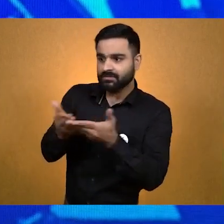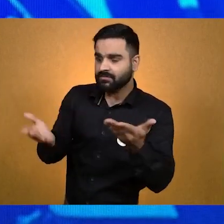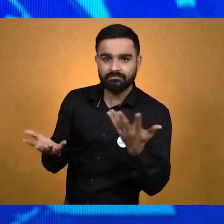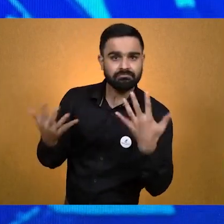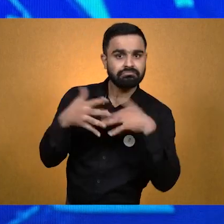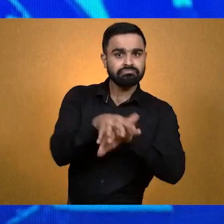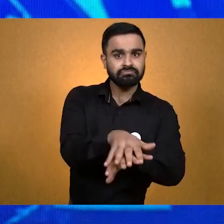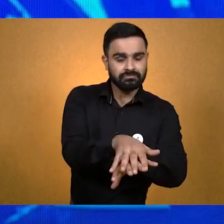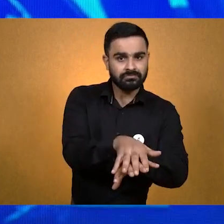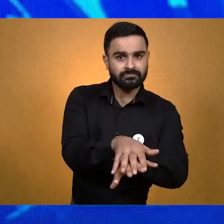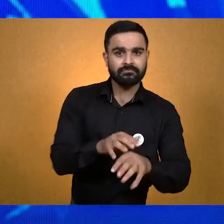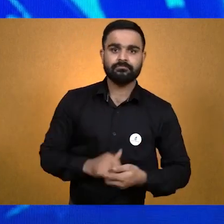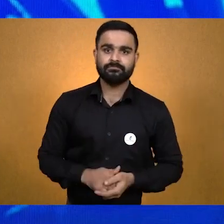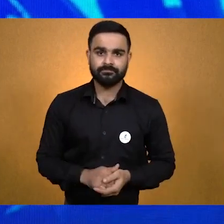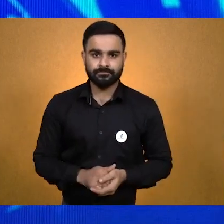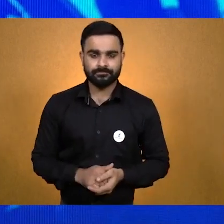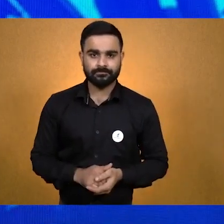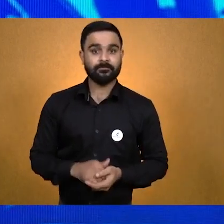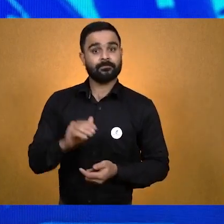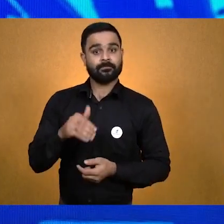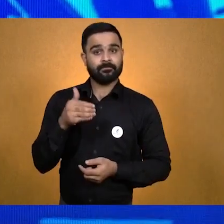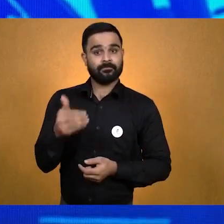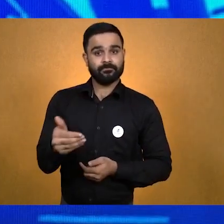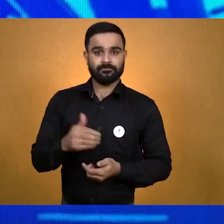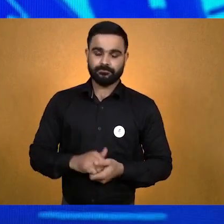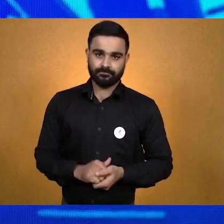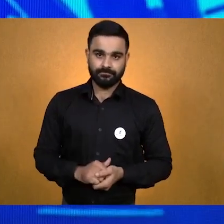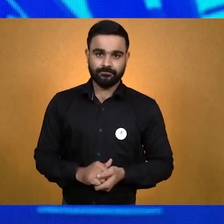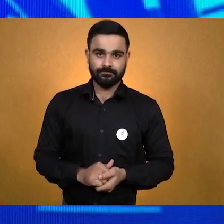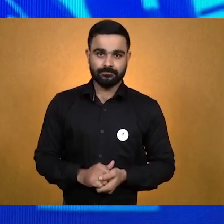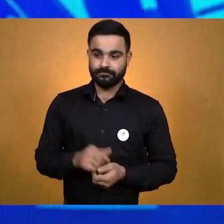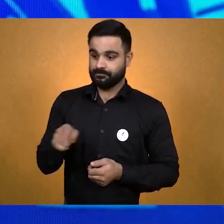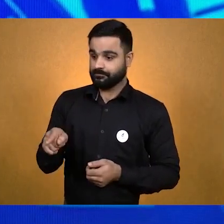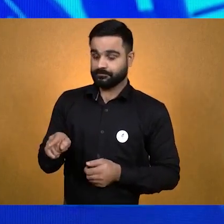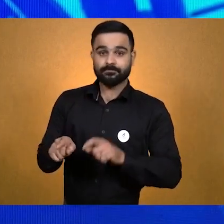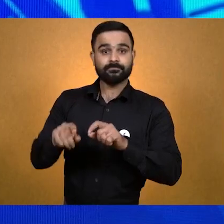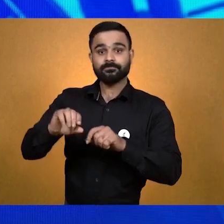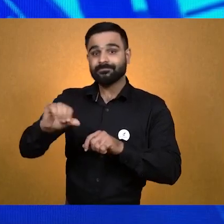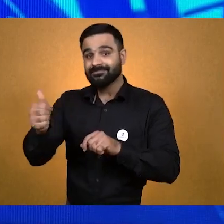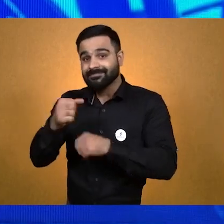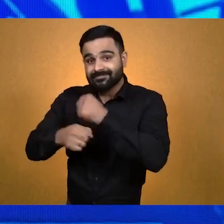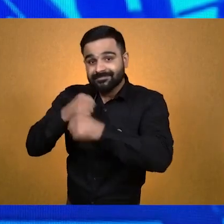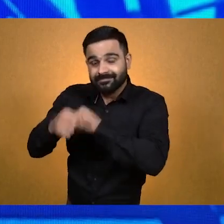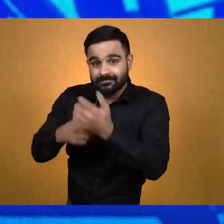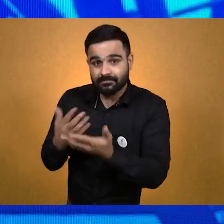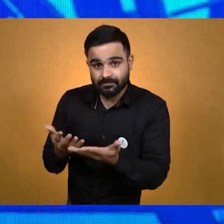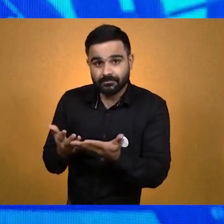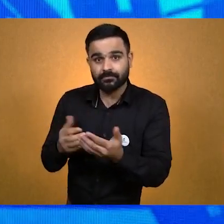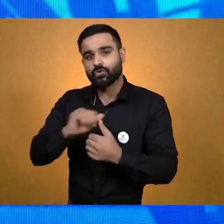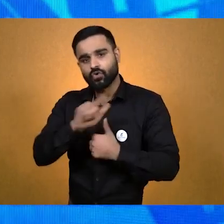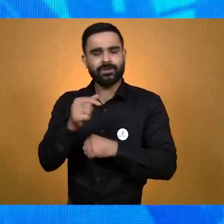special needs children, and also to make all the other sports, all these